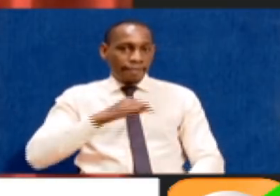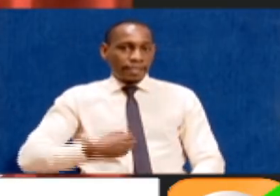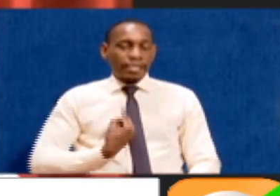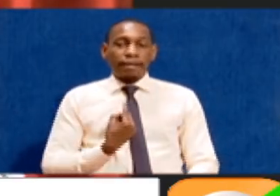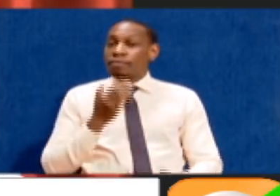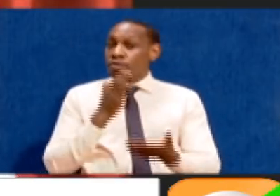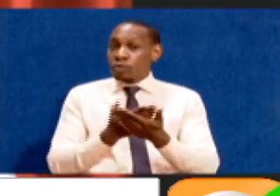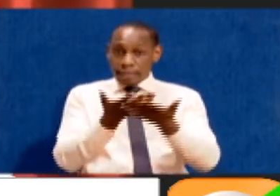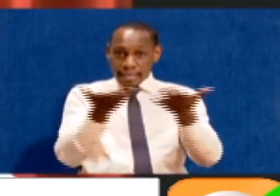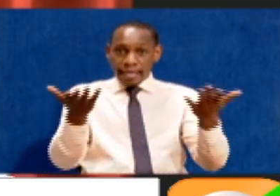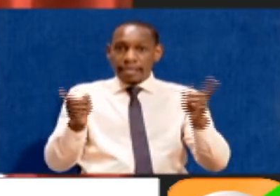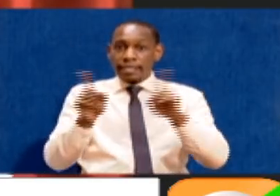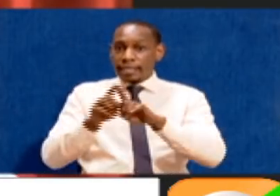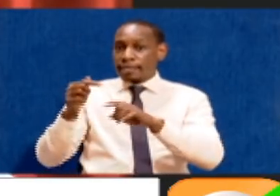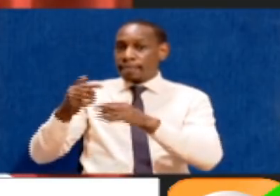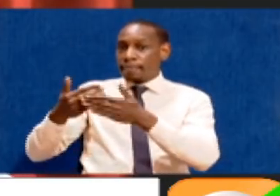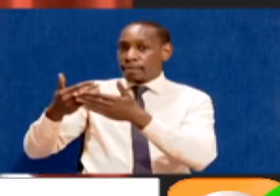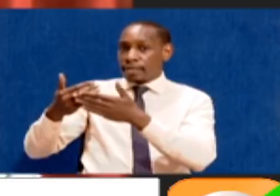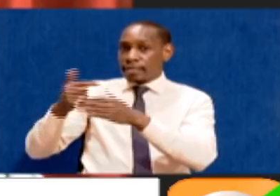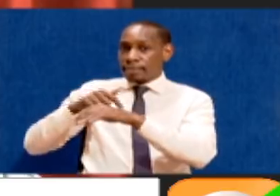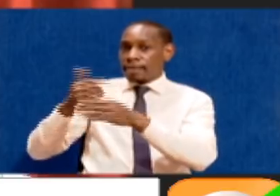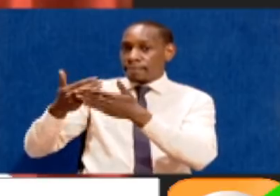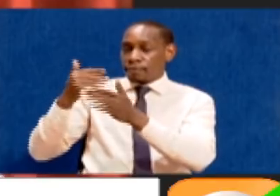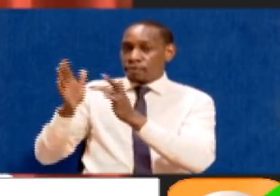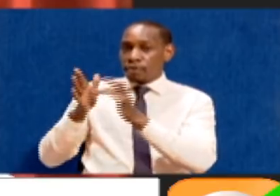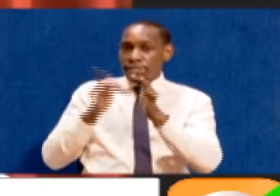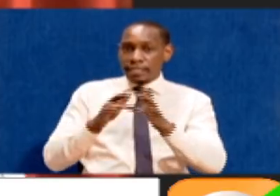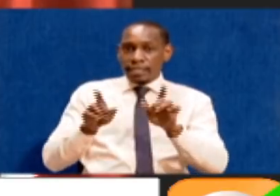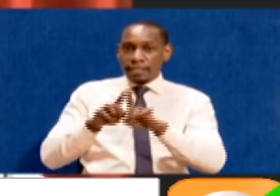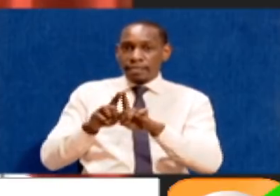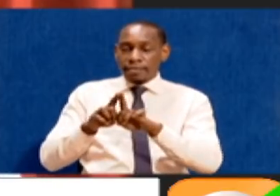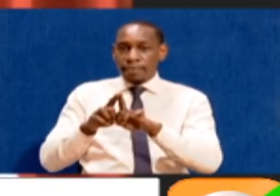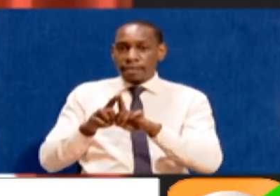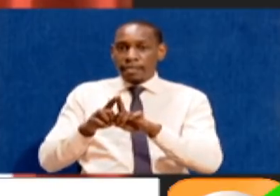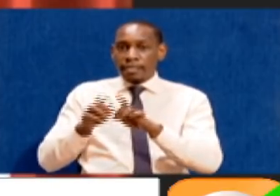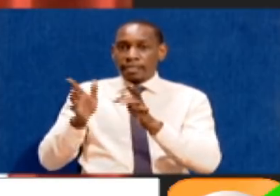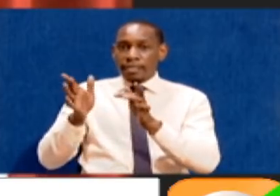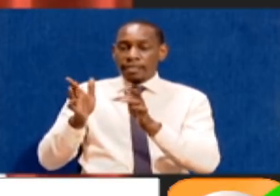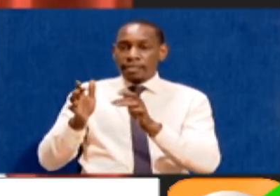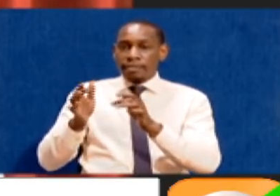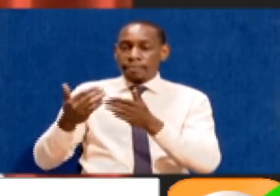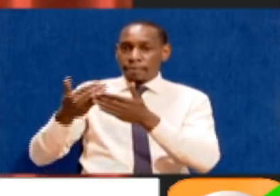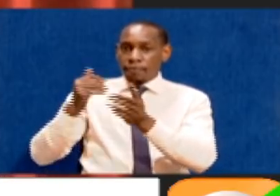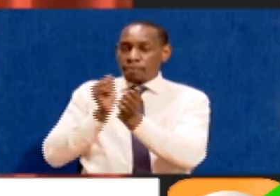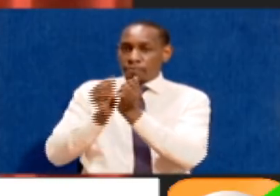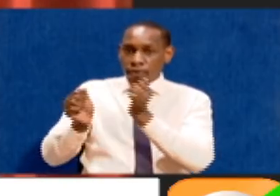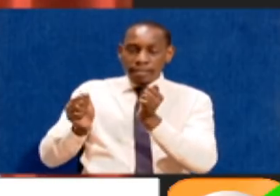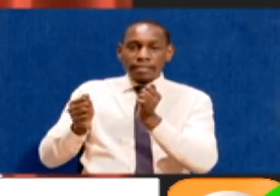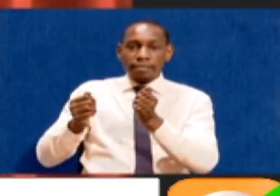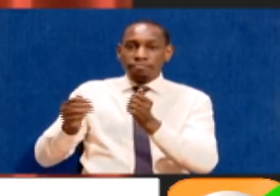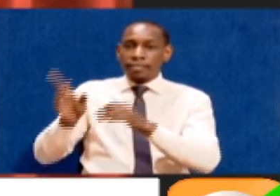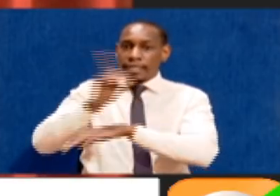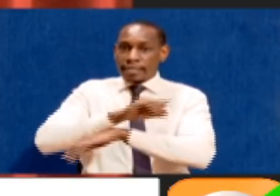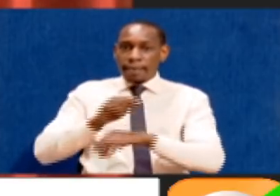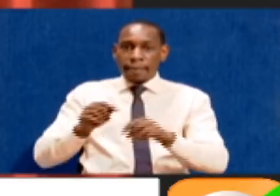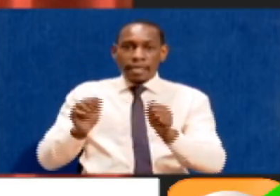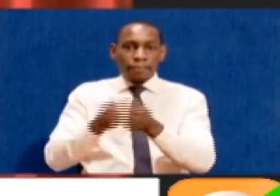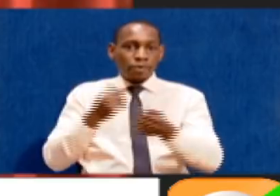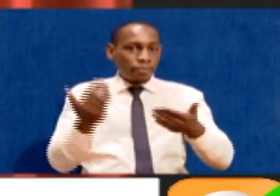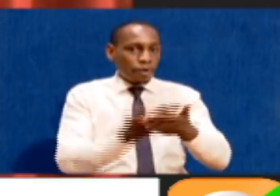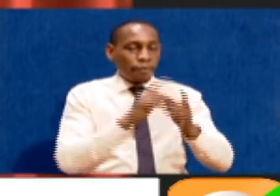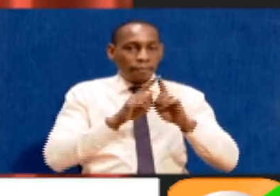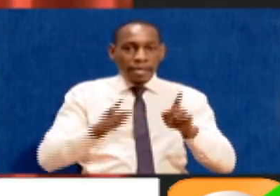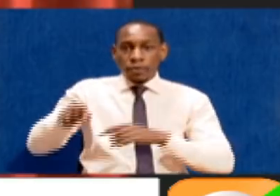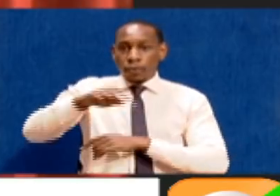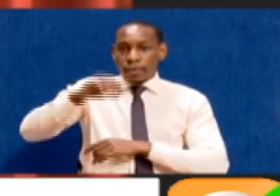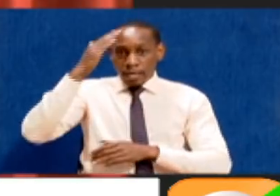will be there. And they were there even in the days of Jesus, in the days of Paul. So we cannot get rid of them. But